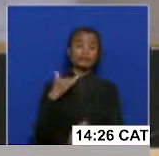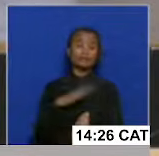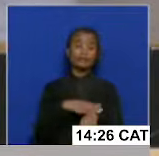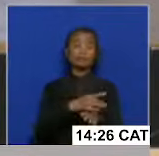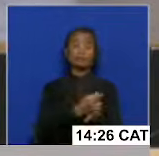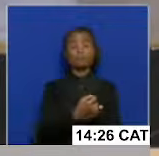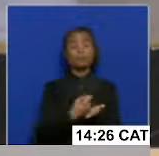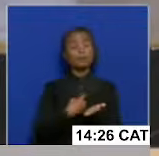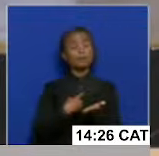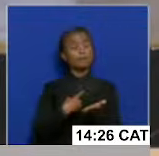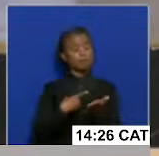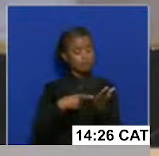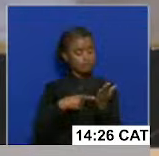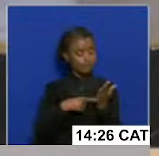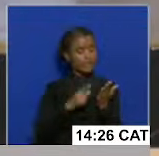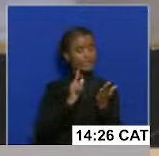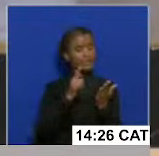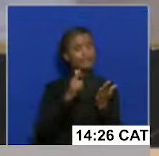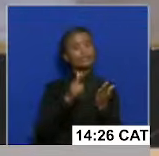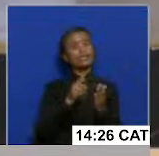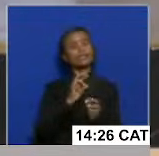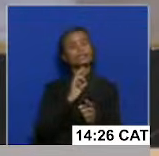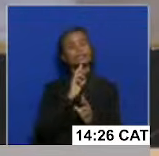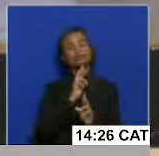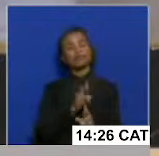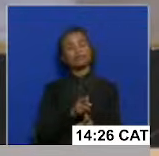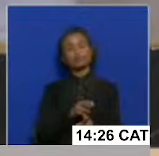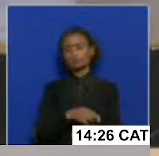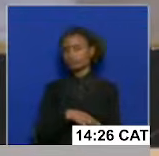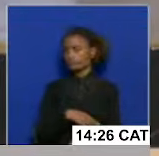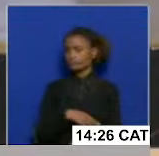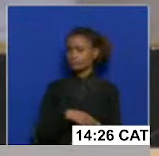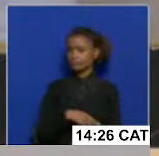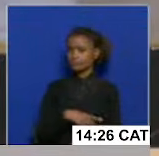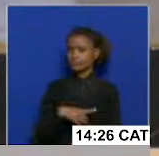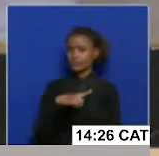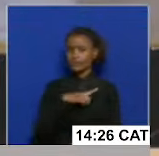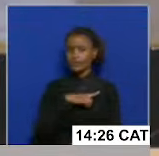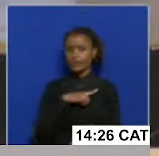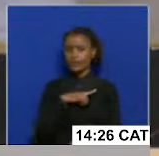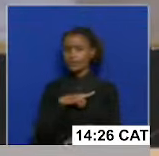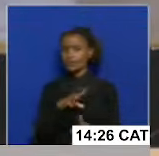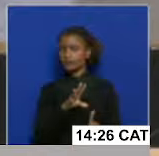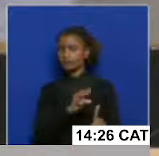late. Why would you I not don't have? know. Why would you not have asked who she was talking about?